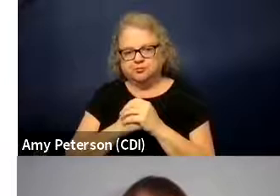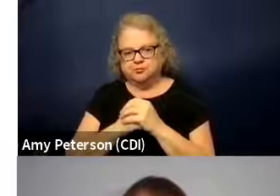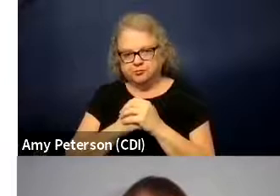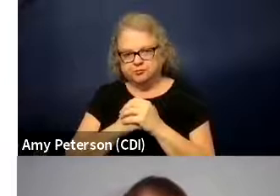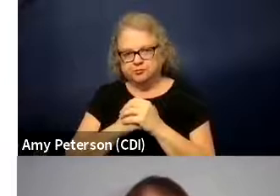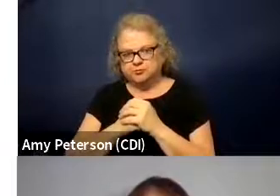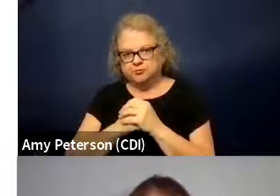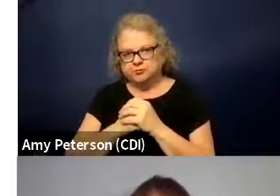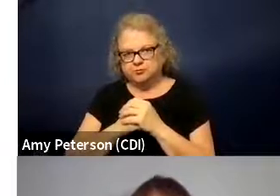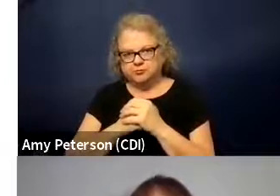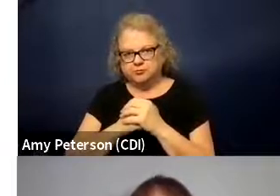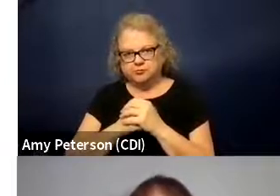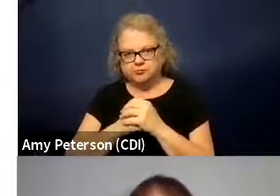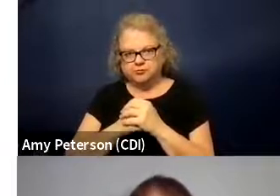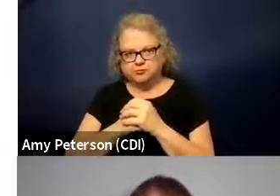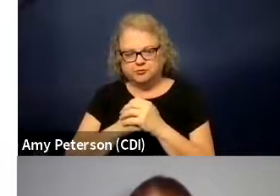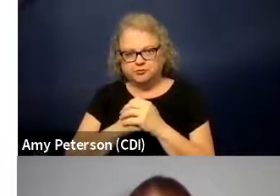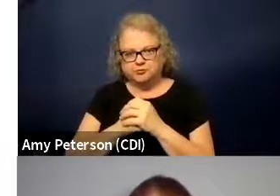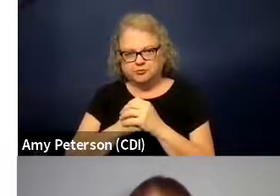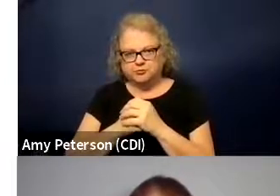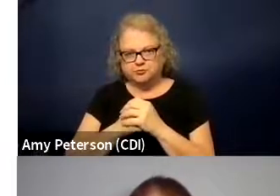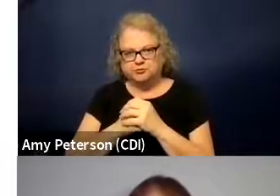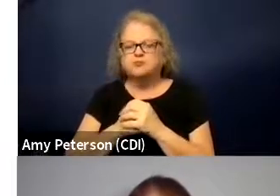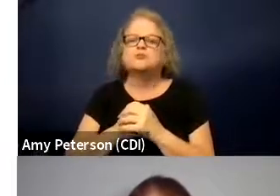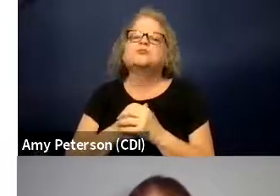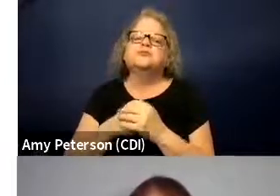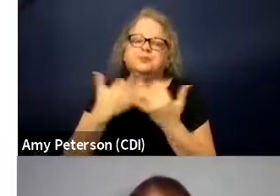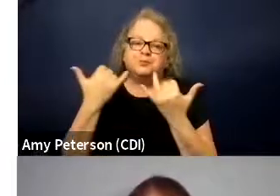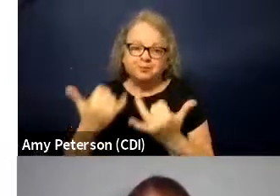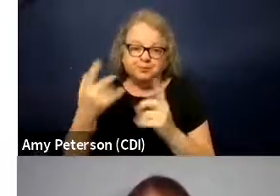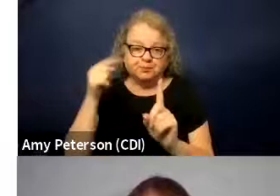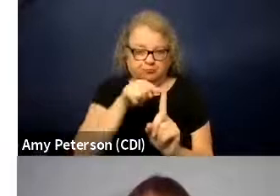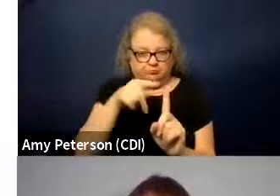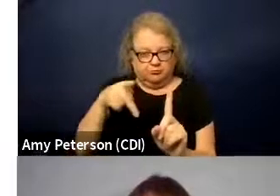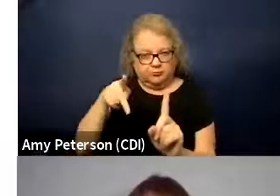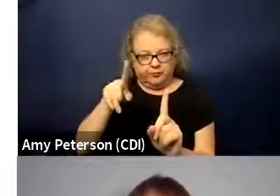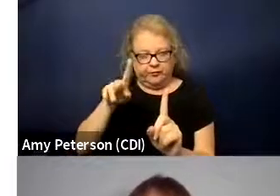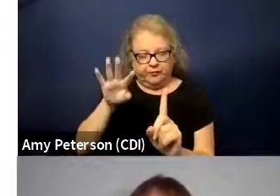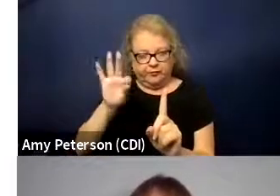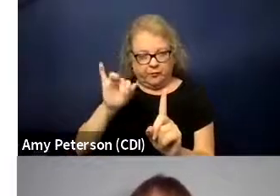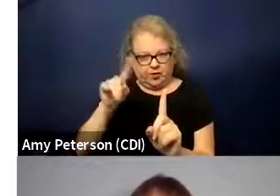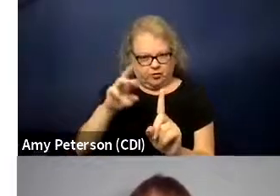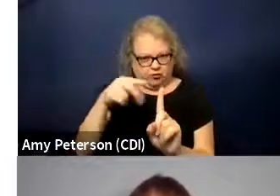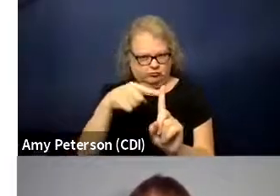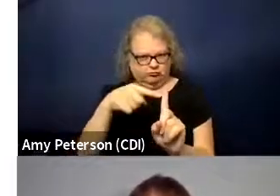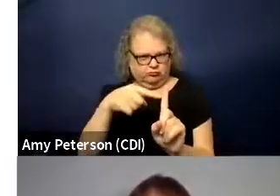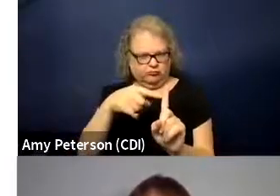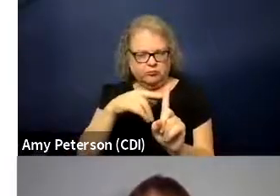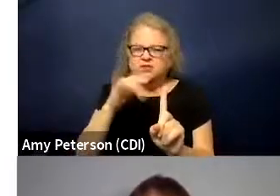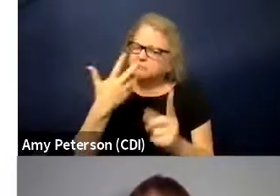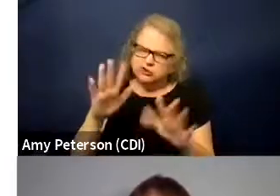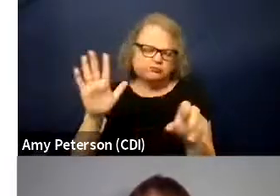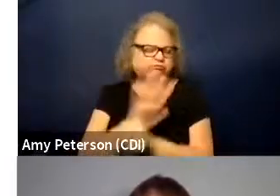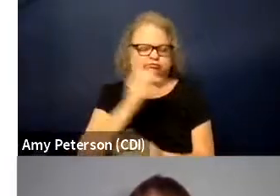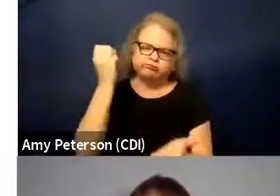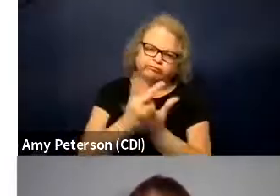Right now, Pfizer is the only vaccine that has full FDA approval for people age 16 and